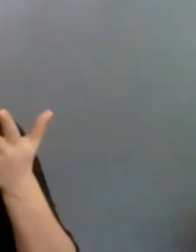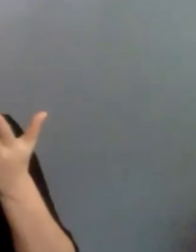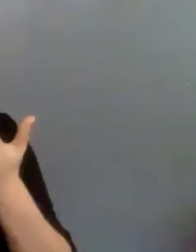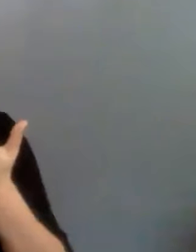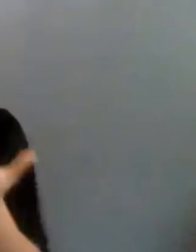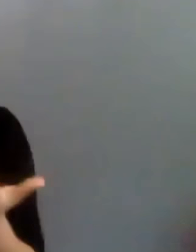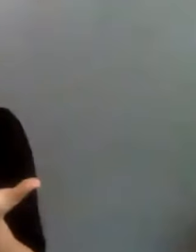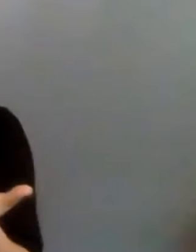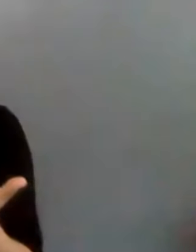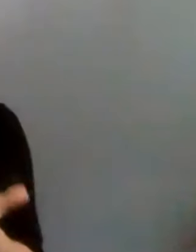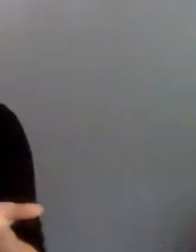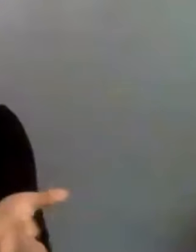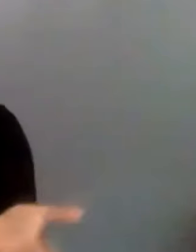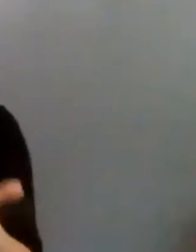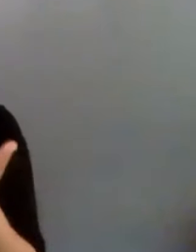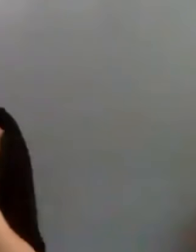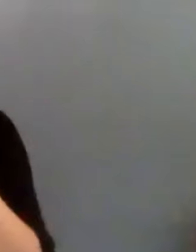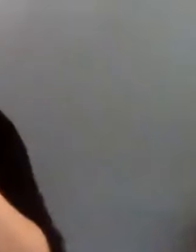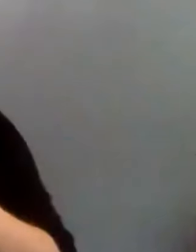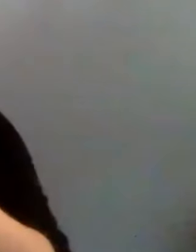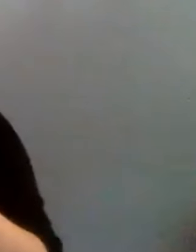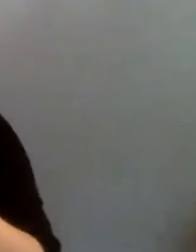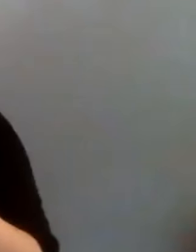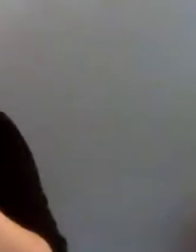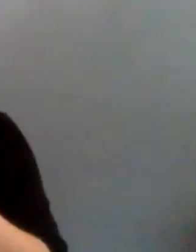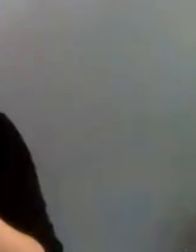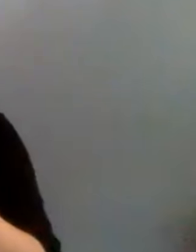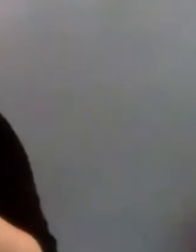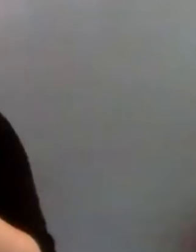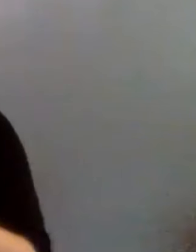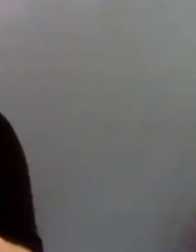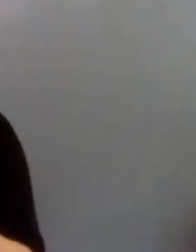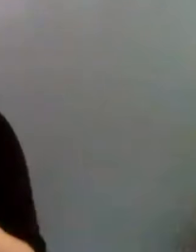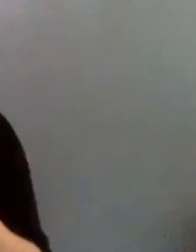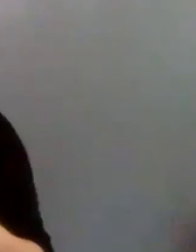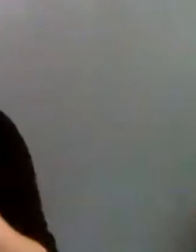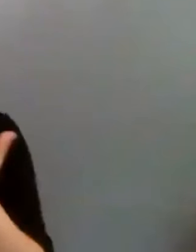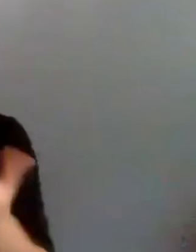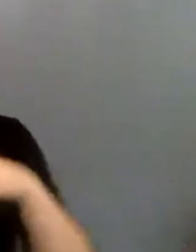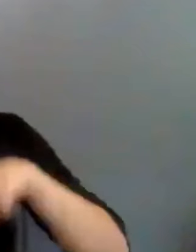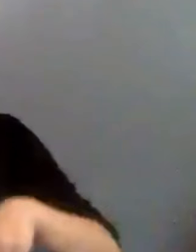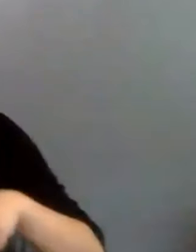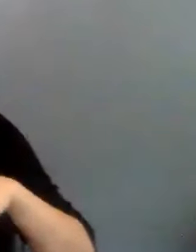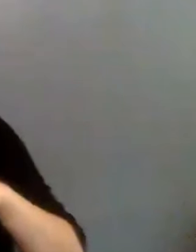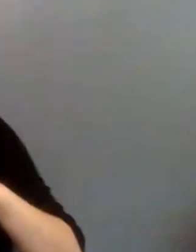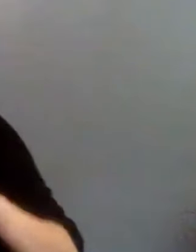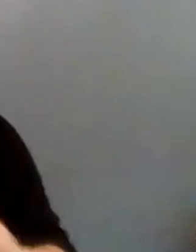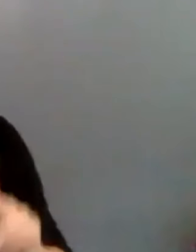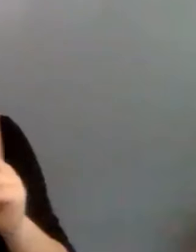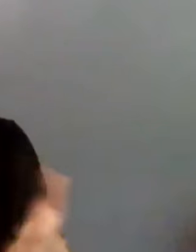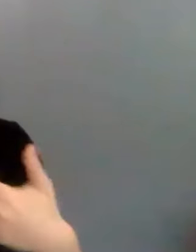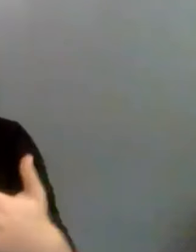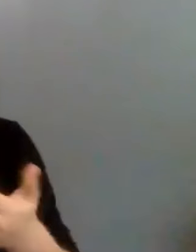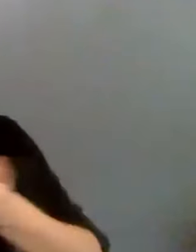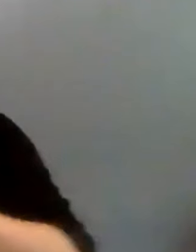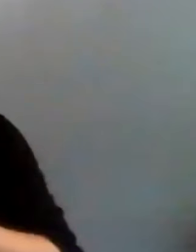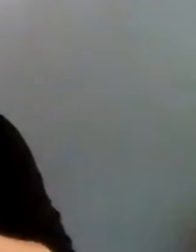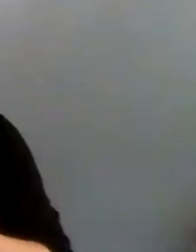really, value, want to like sort of offer this as a platform for people to collaborate. So